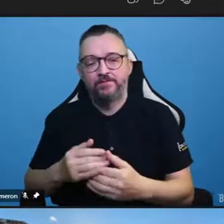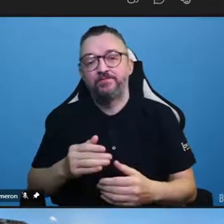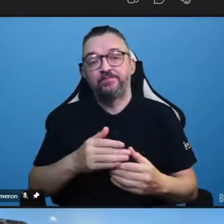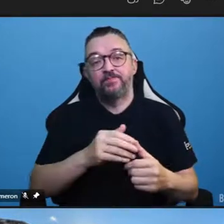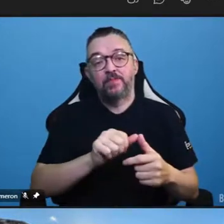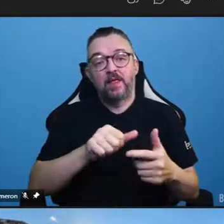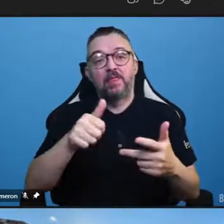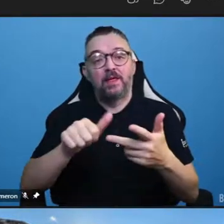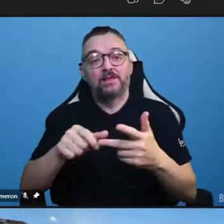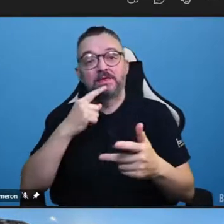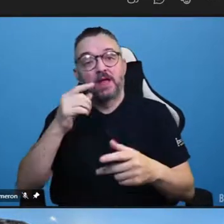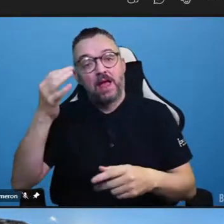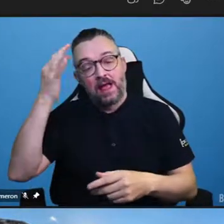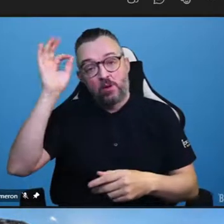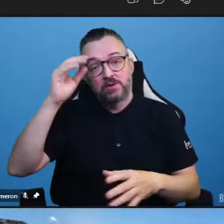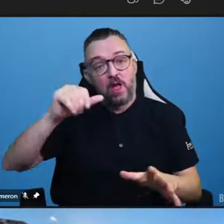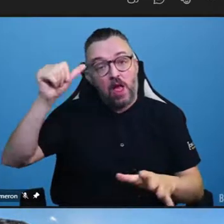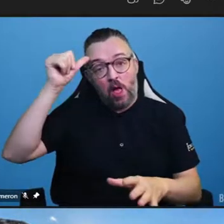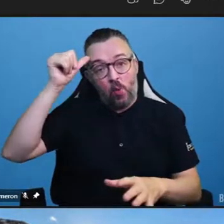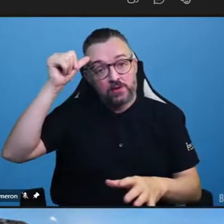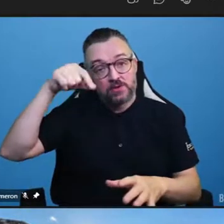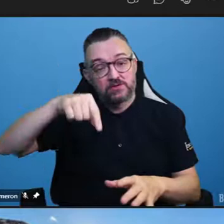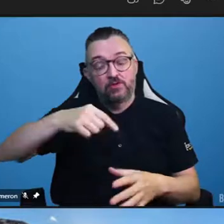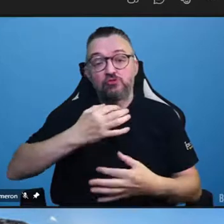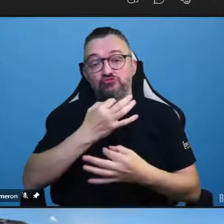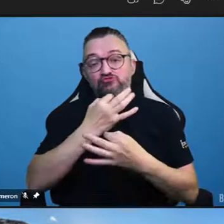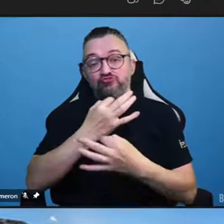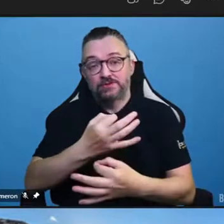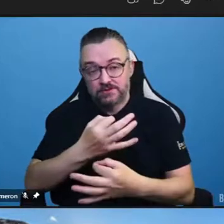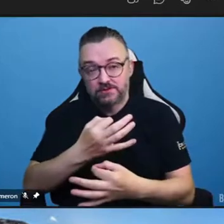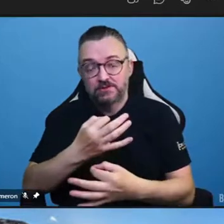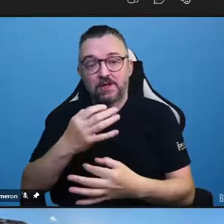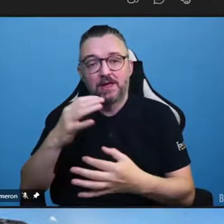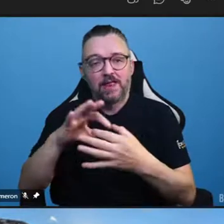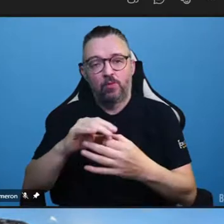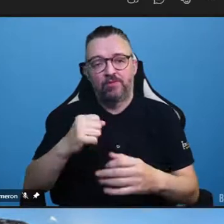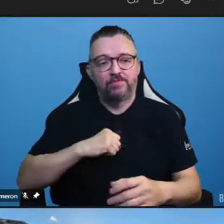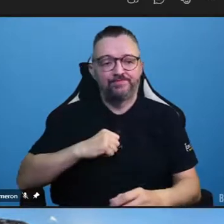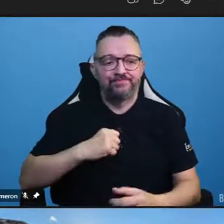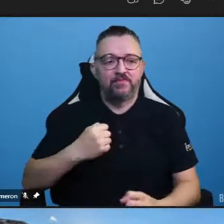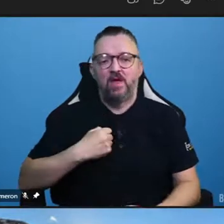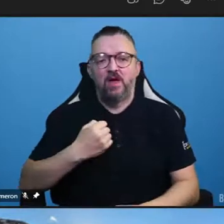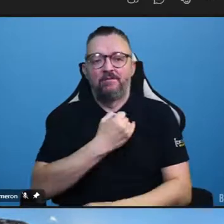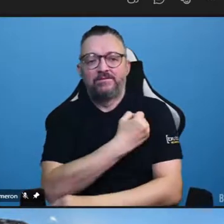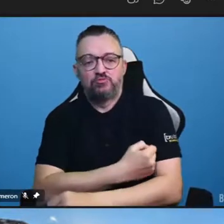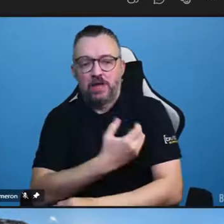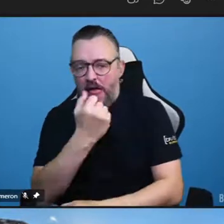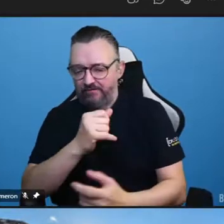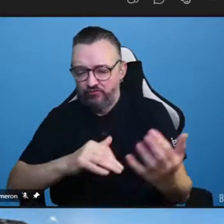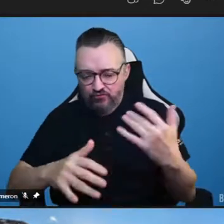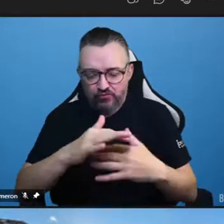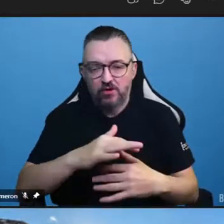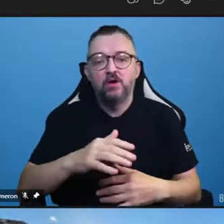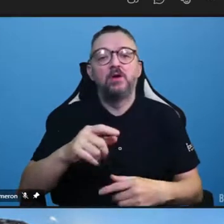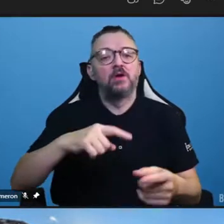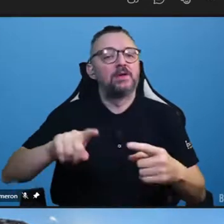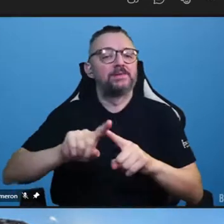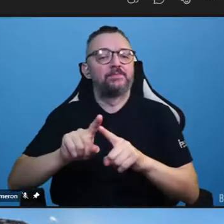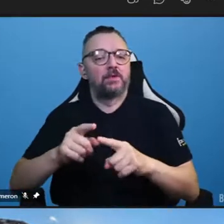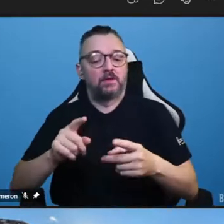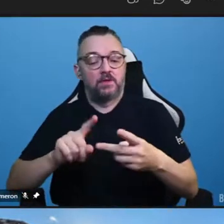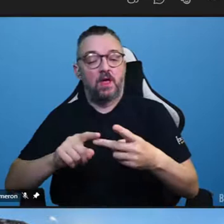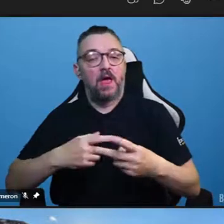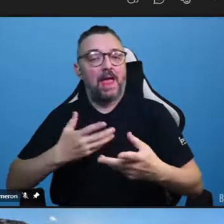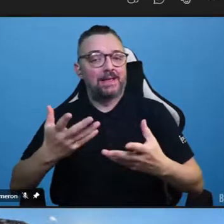out the council's awareness of those heightened risks, of our vulnerabilities, and also the acceptance, acknowledgement and